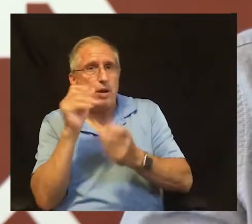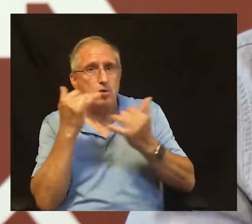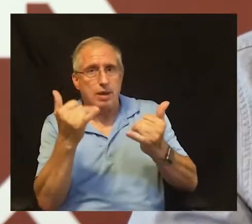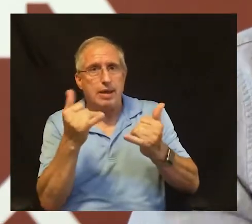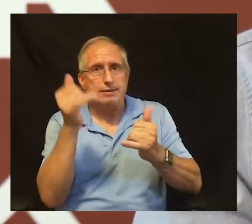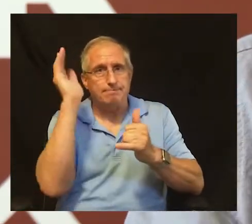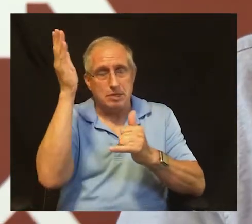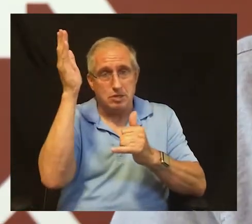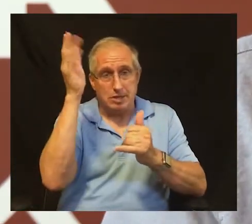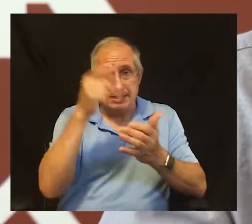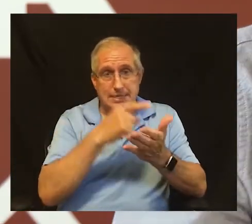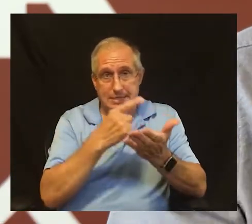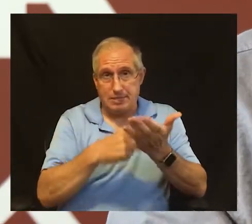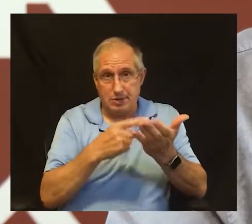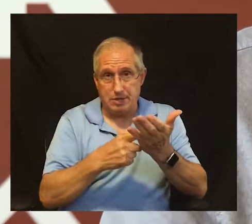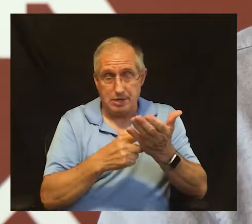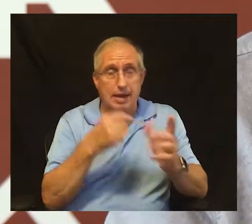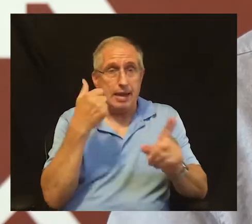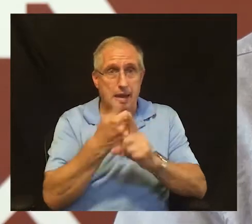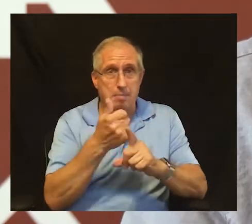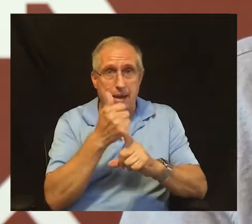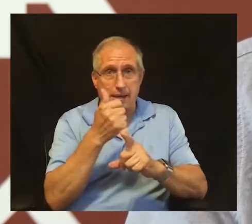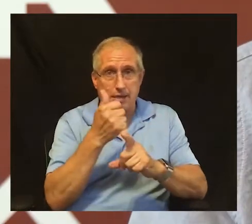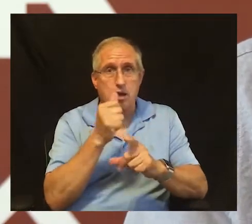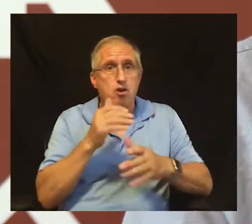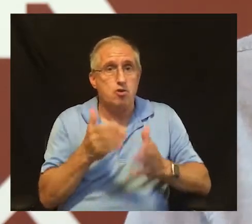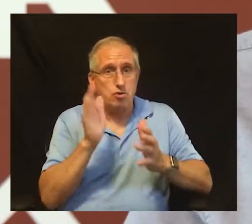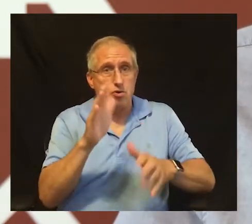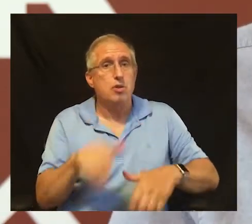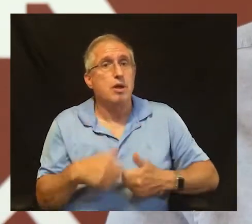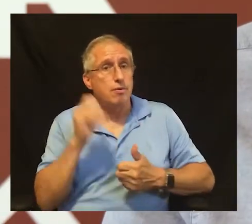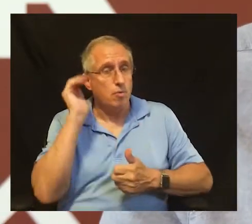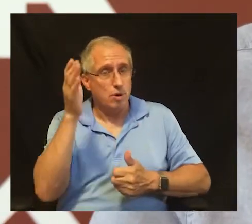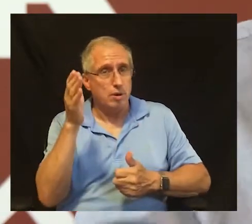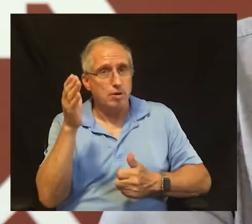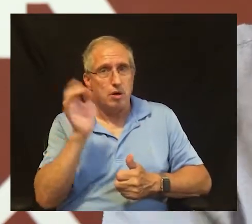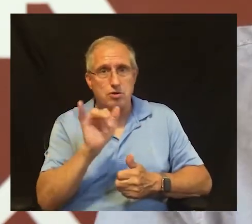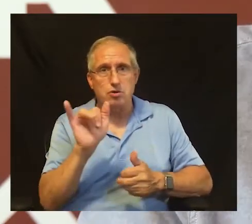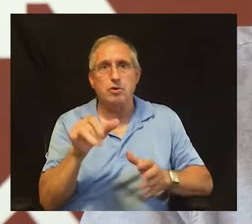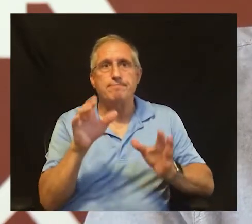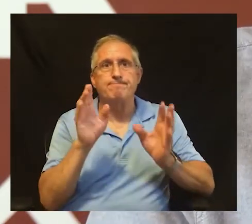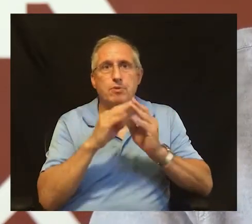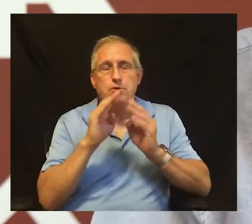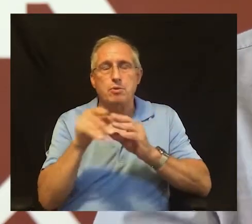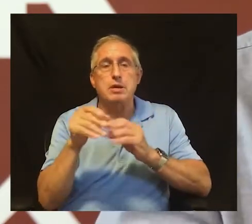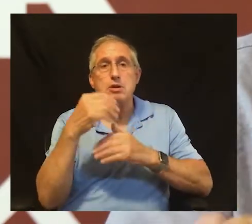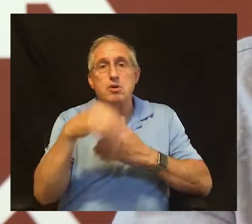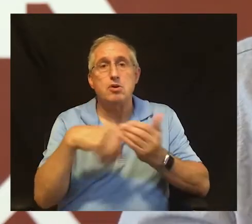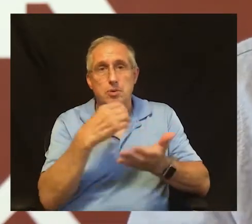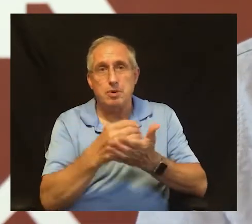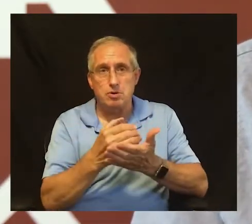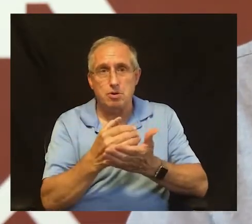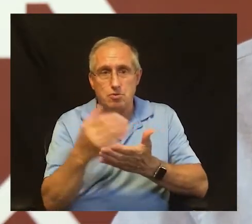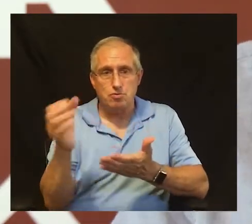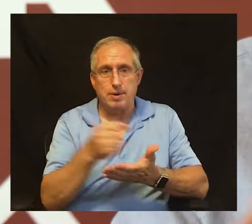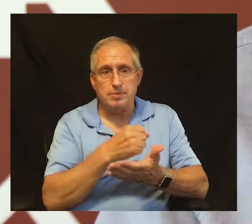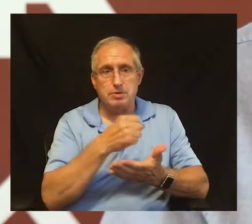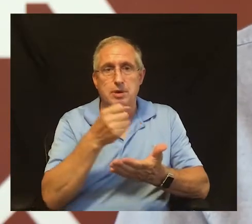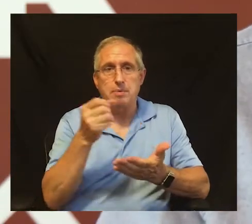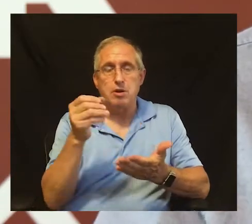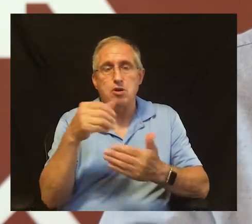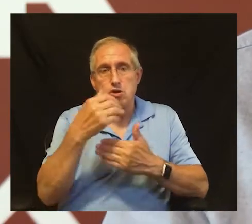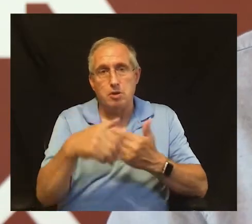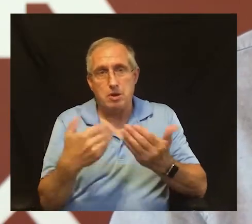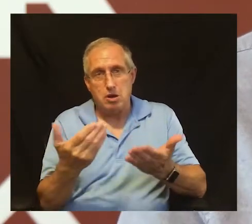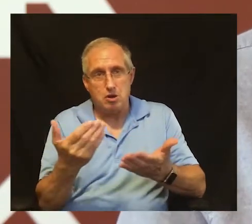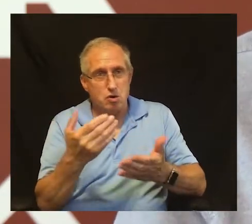exactly why today's message and this series is gonna impact and encourage your life. Also, during the service, we'll be doing communion. So go ahead and grab